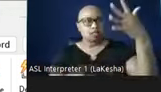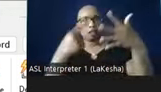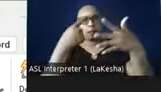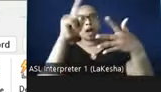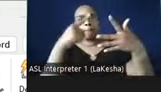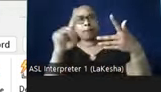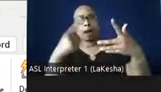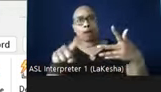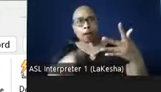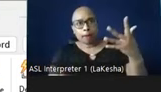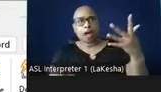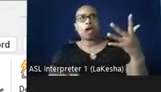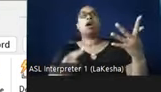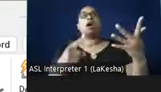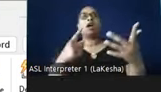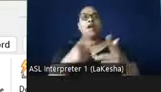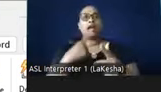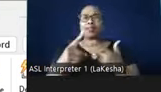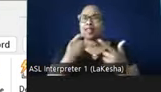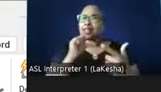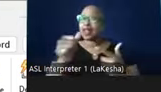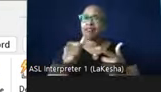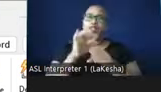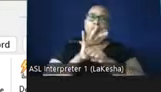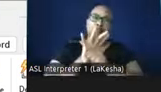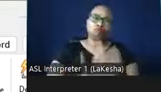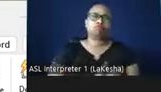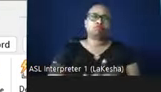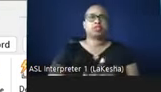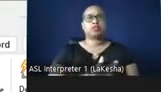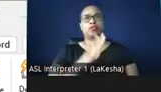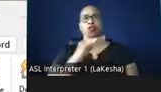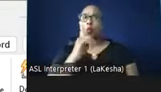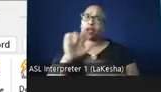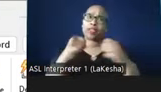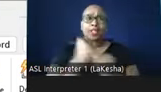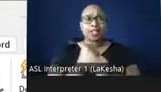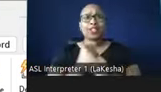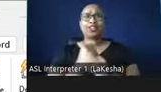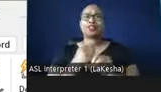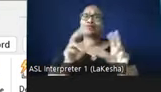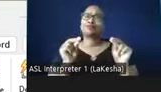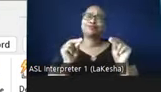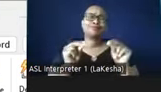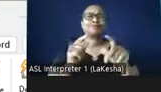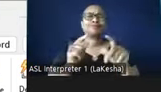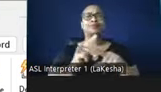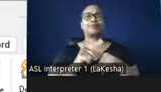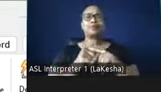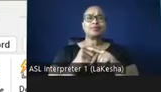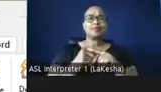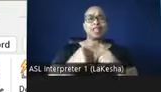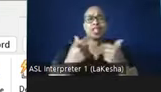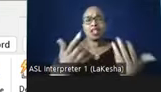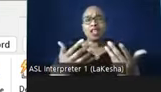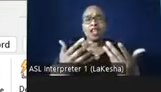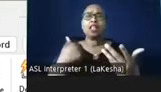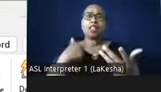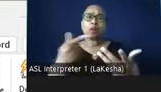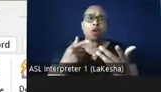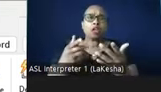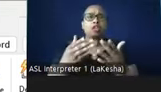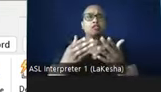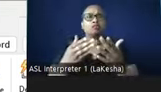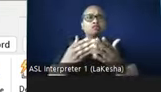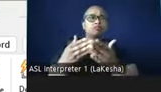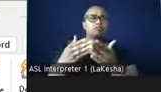for like an entire year or entire season at one park. The idea is that these kind of move through the system. We can